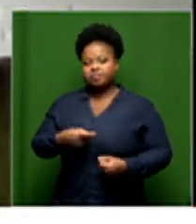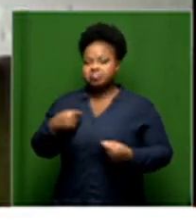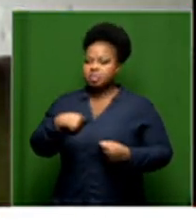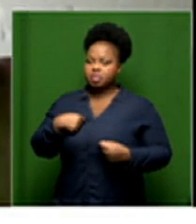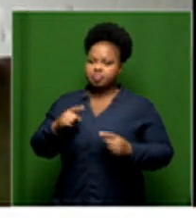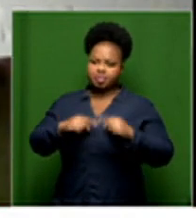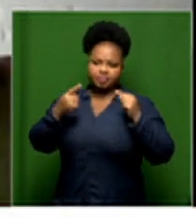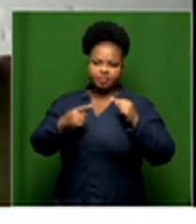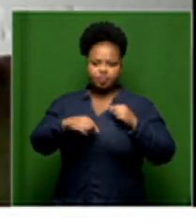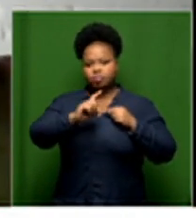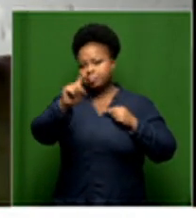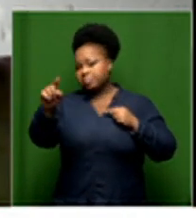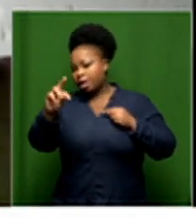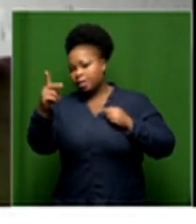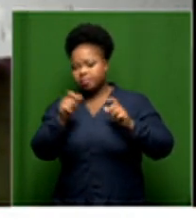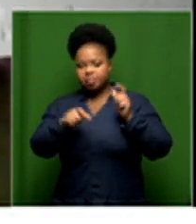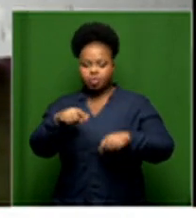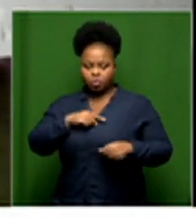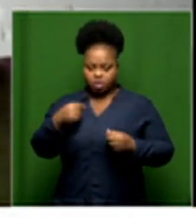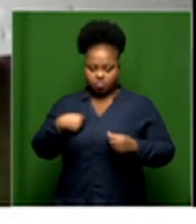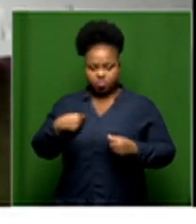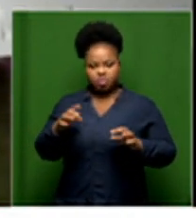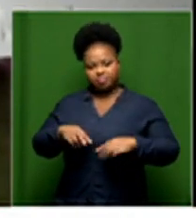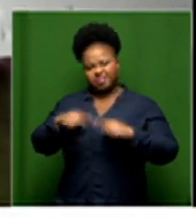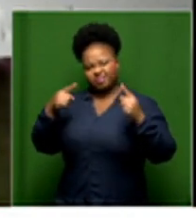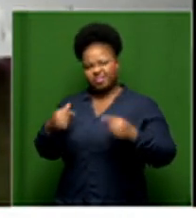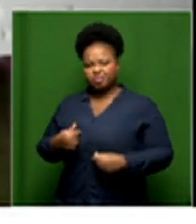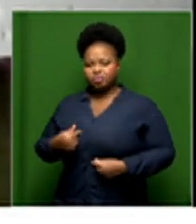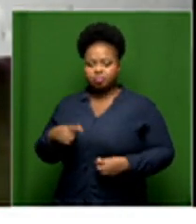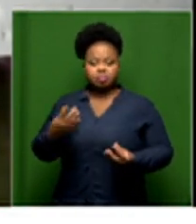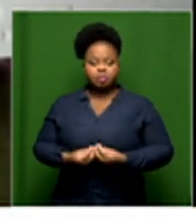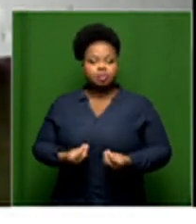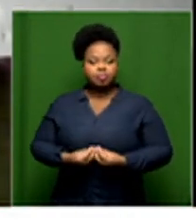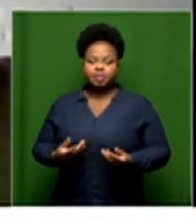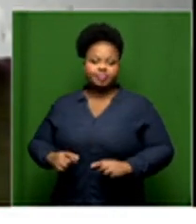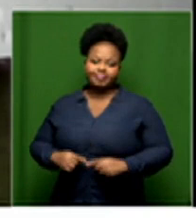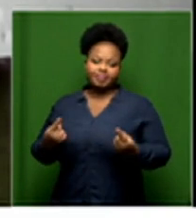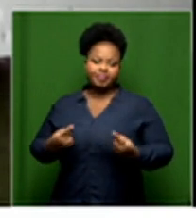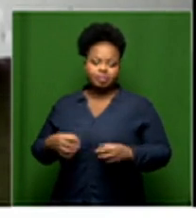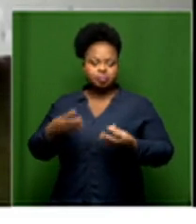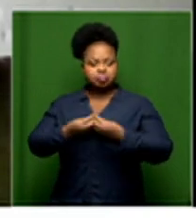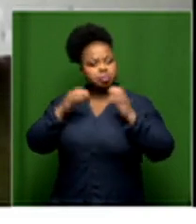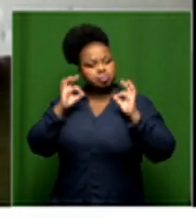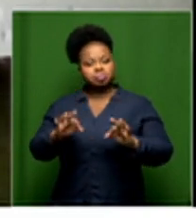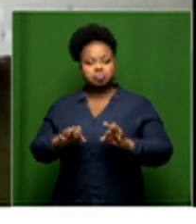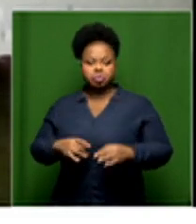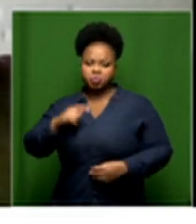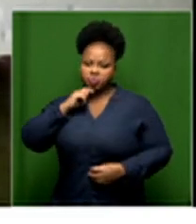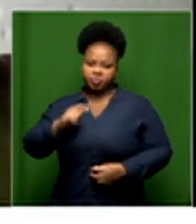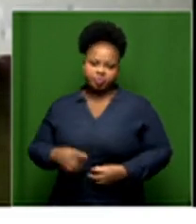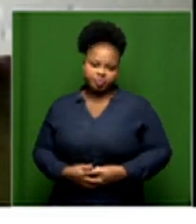it's the sound that I'm bringing. I'm trying to come up with something that it's not out there. It's something that is authentic and